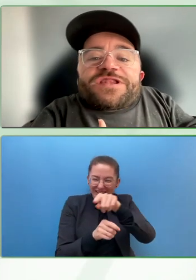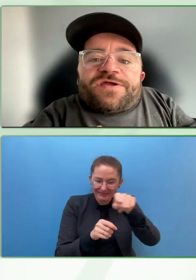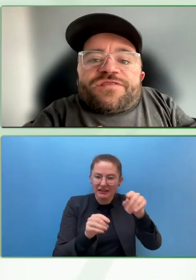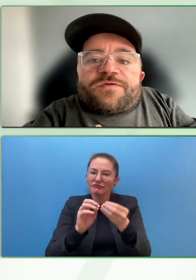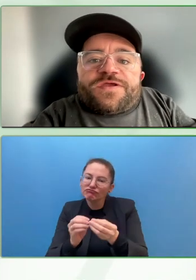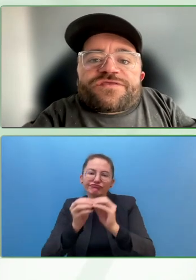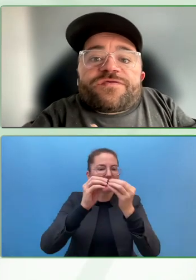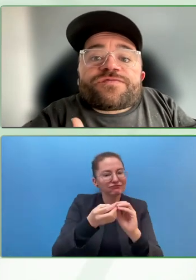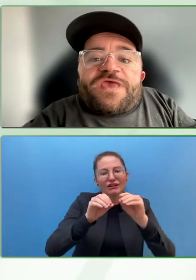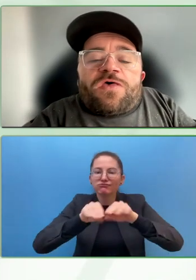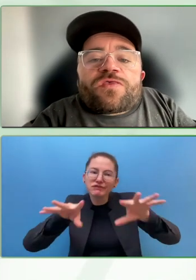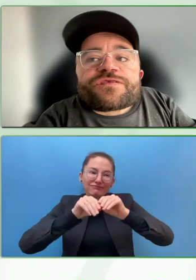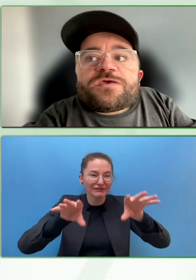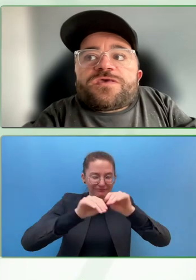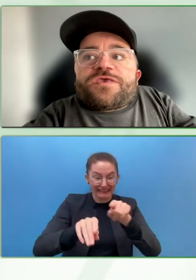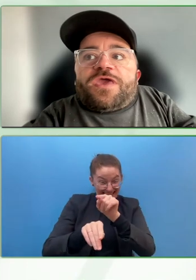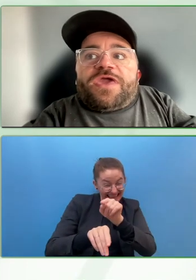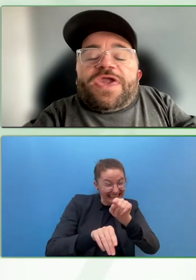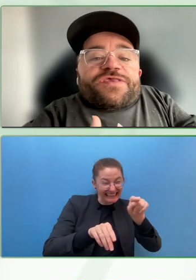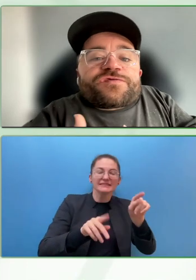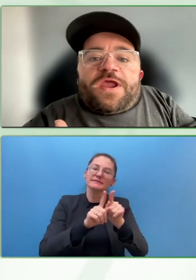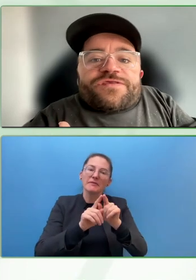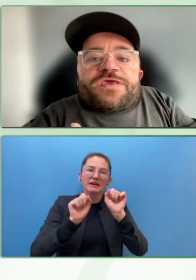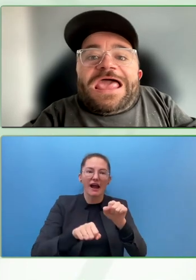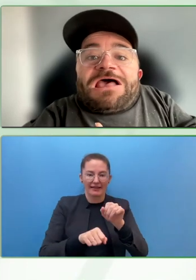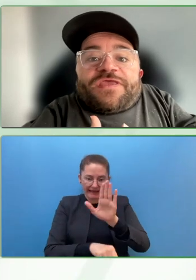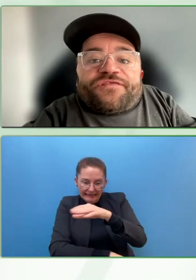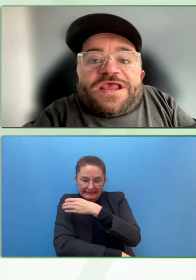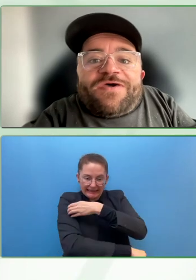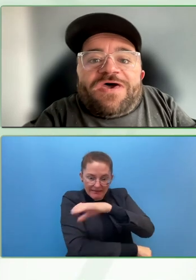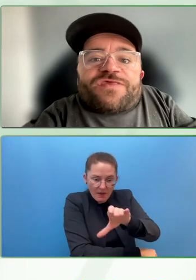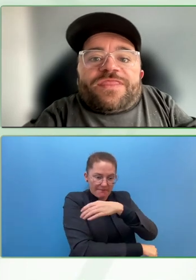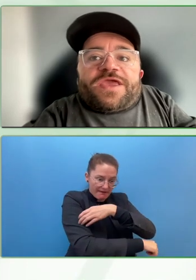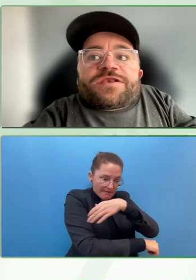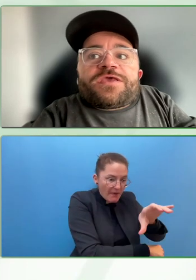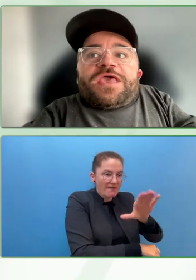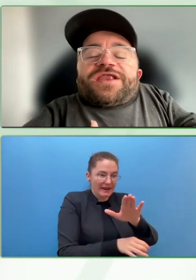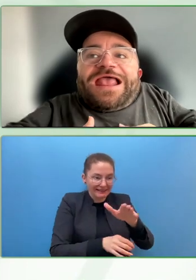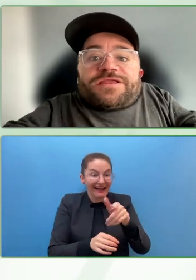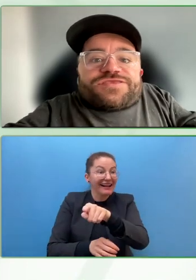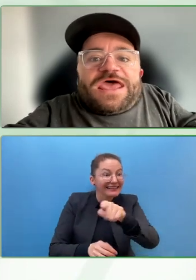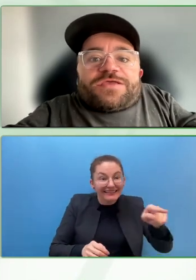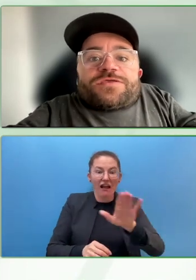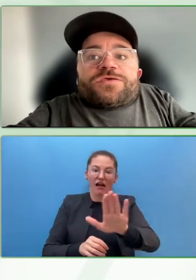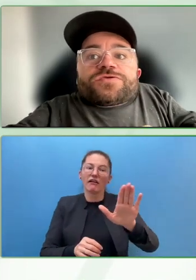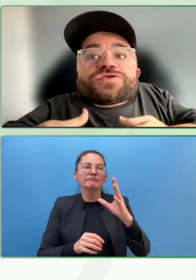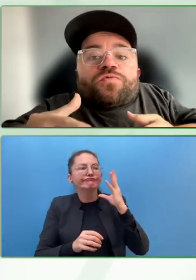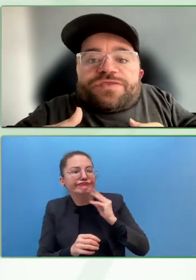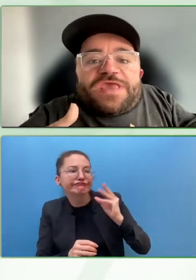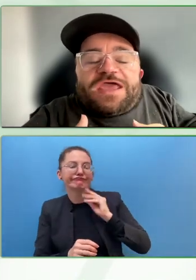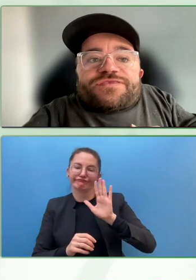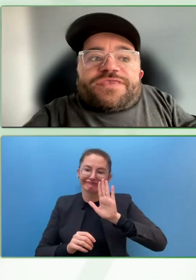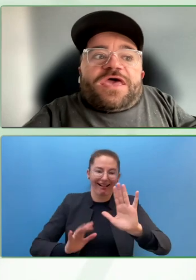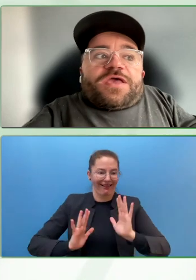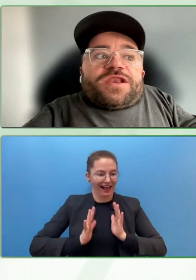It's allowing the community themselves to express how they feel about something and add that